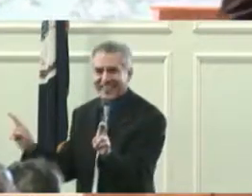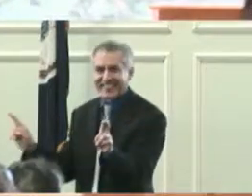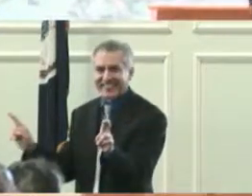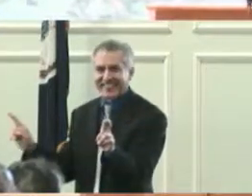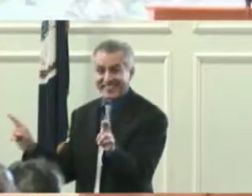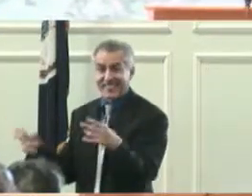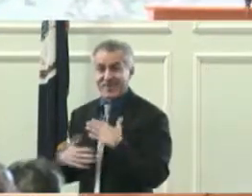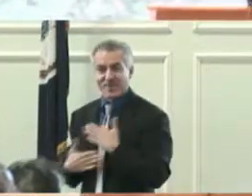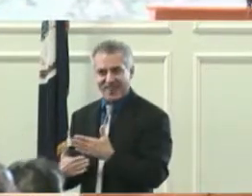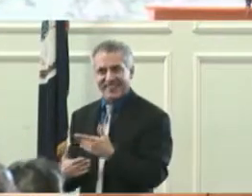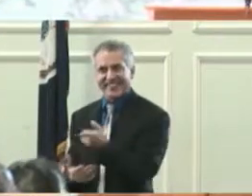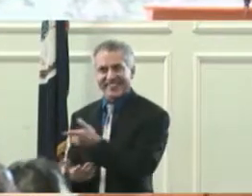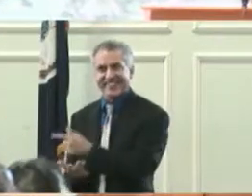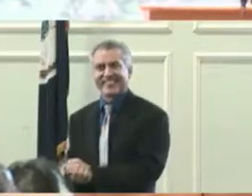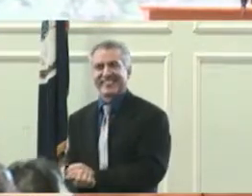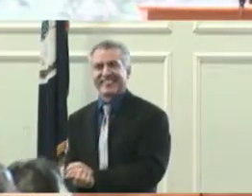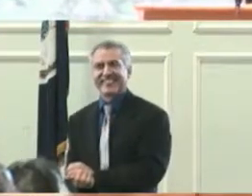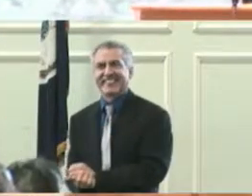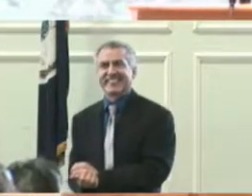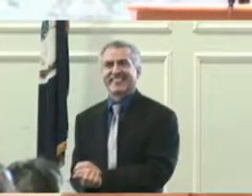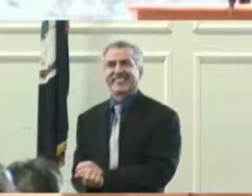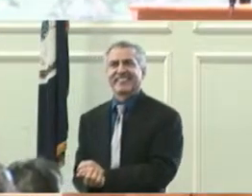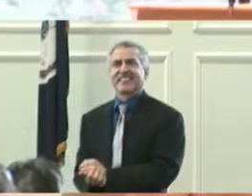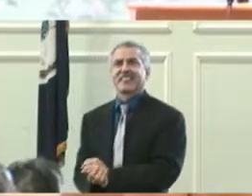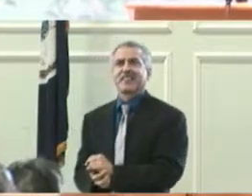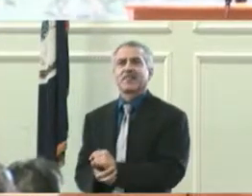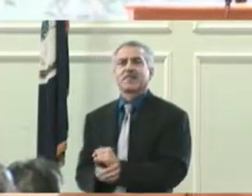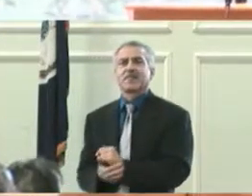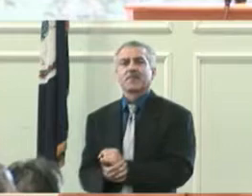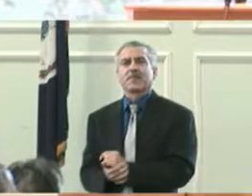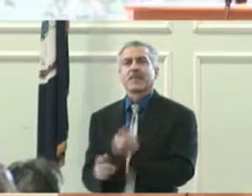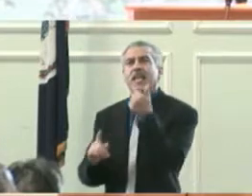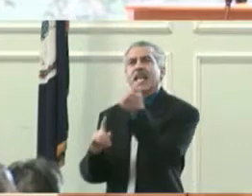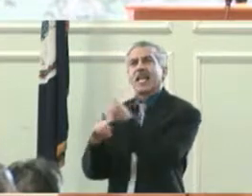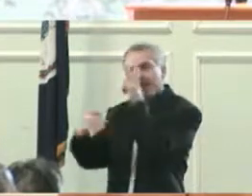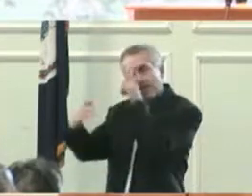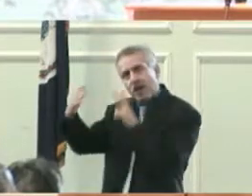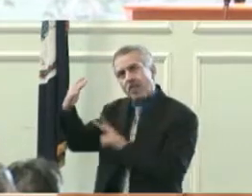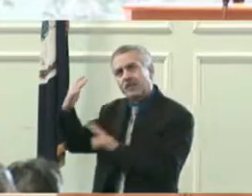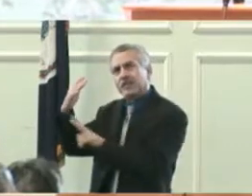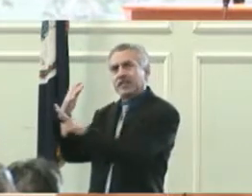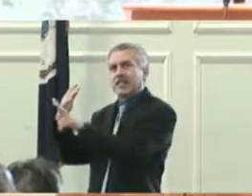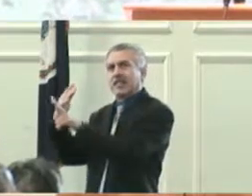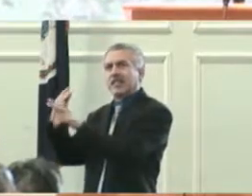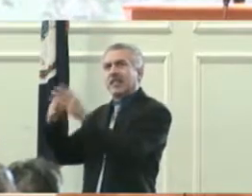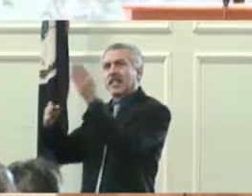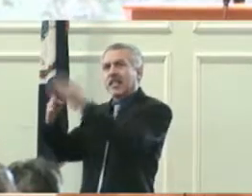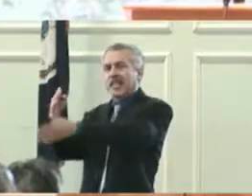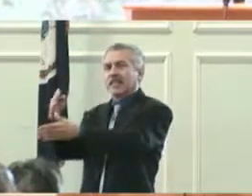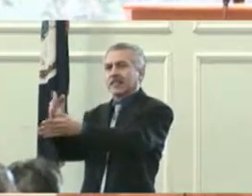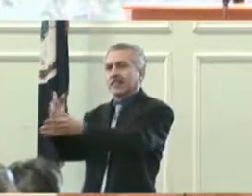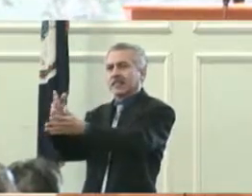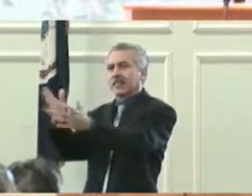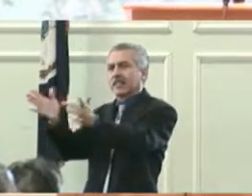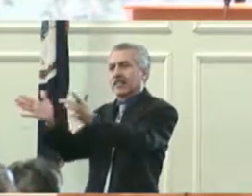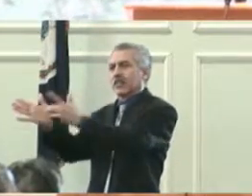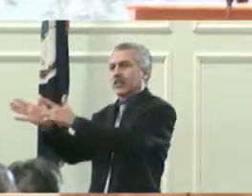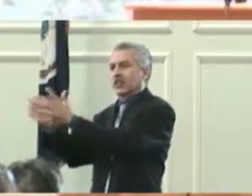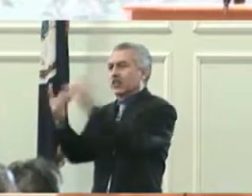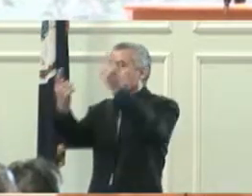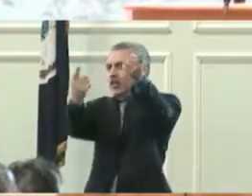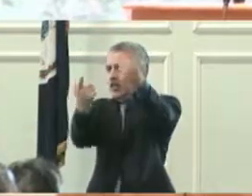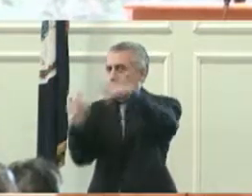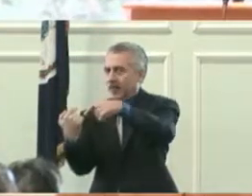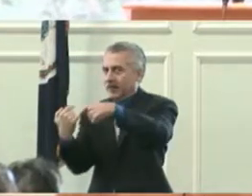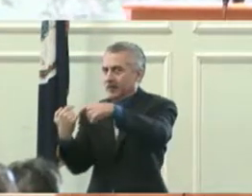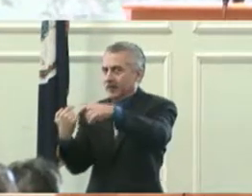points to the second coming of Jesus Christ. It, Paul says with hope, every prophecy in Daniel ends in the coming of Jesus Christ.